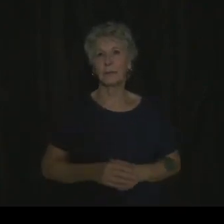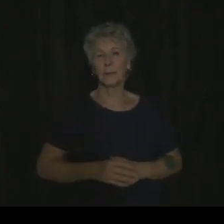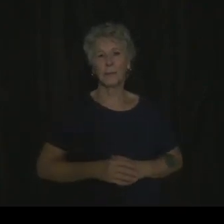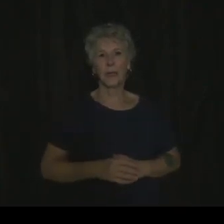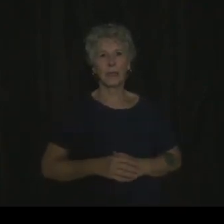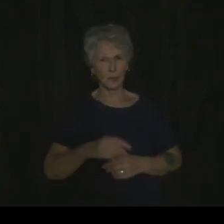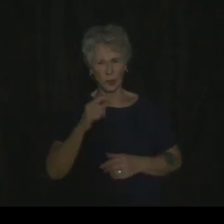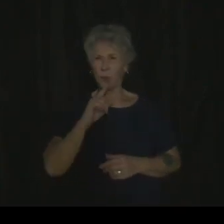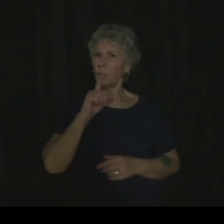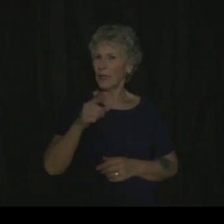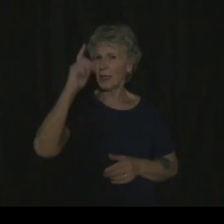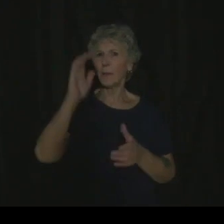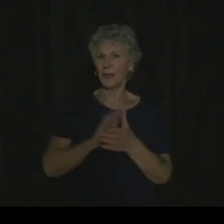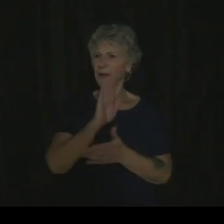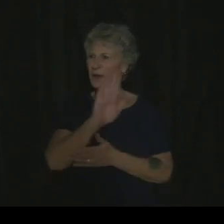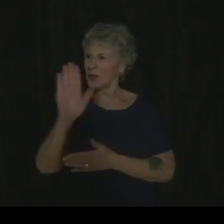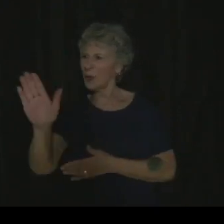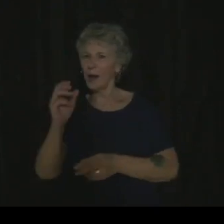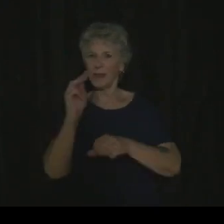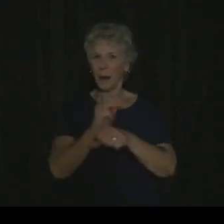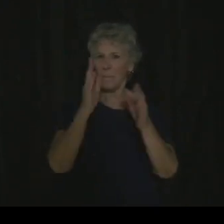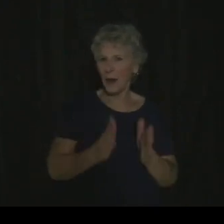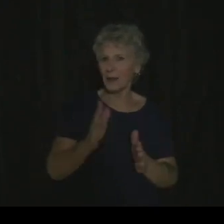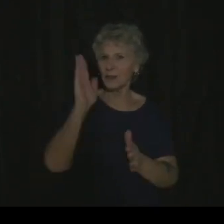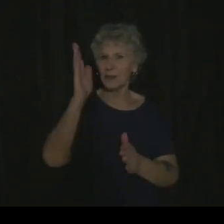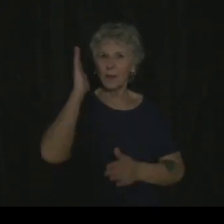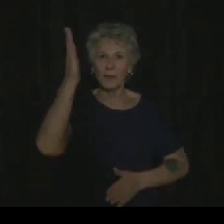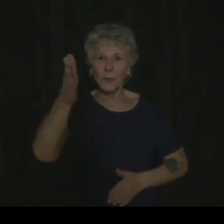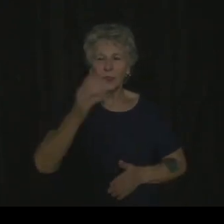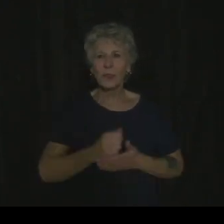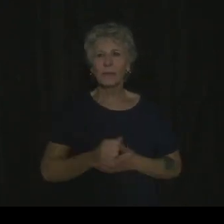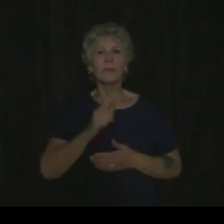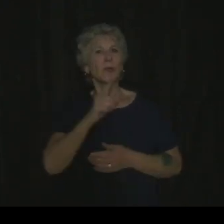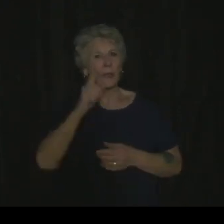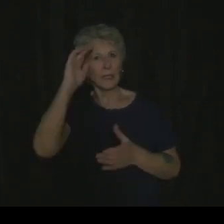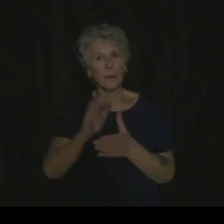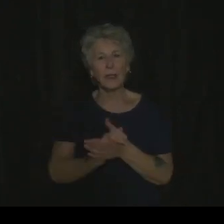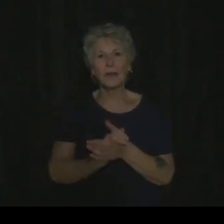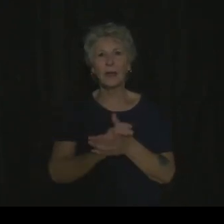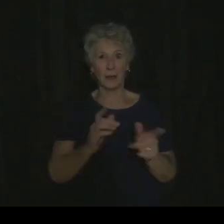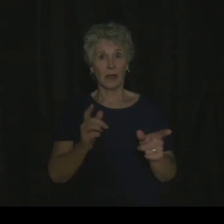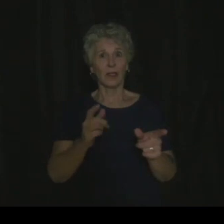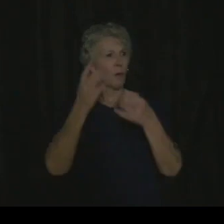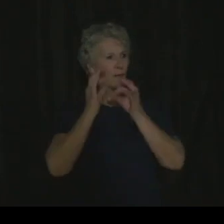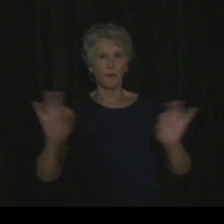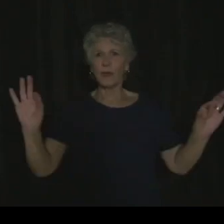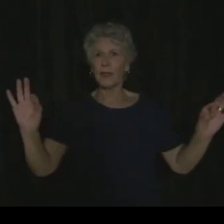Do you really believe that you're the master of your fate? You really believe that you are totally